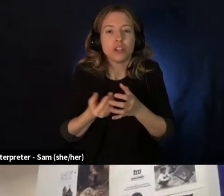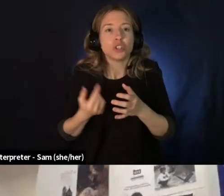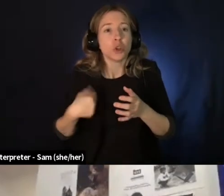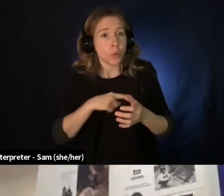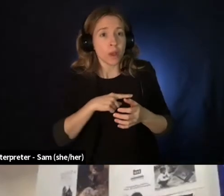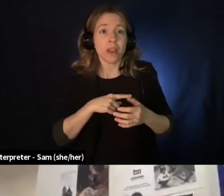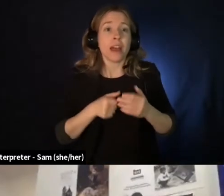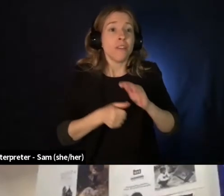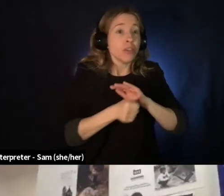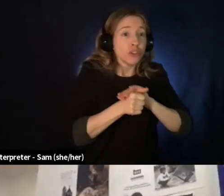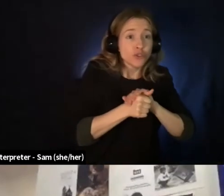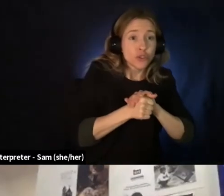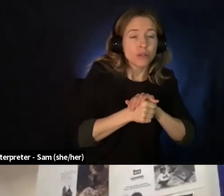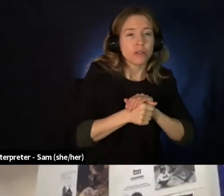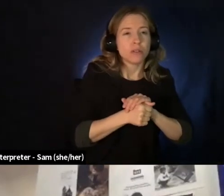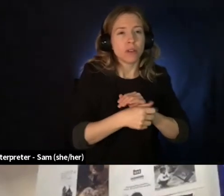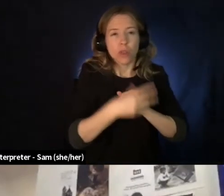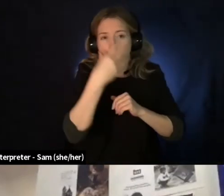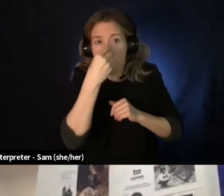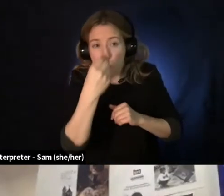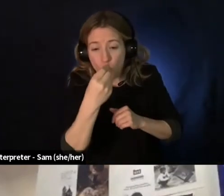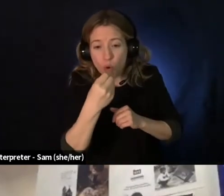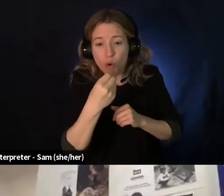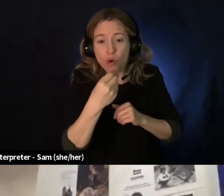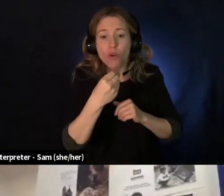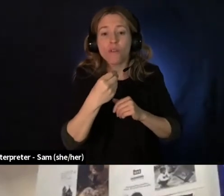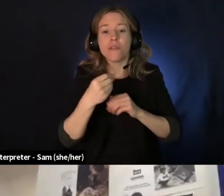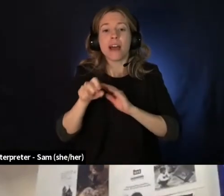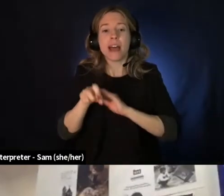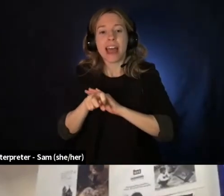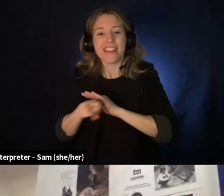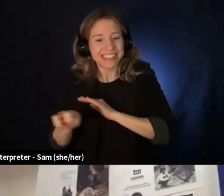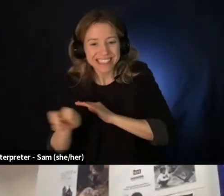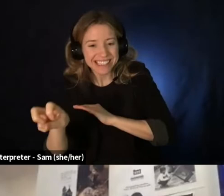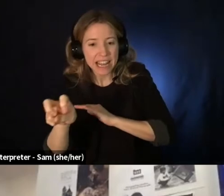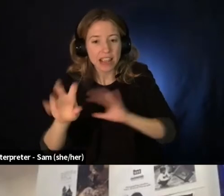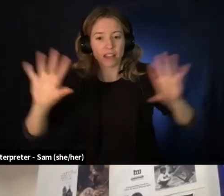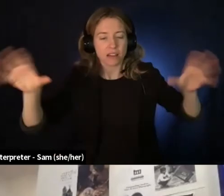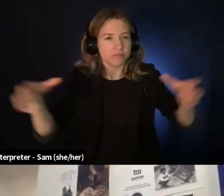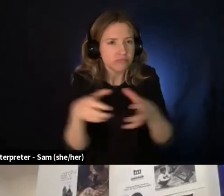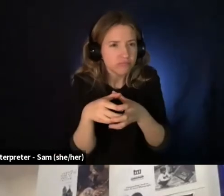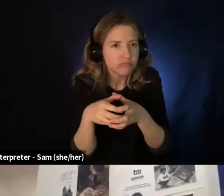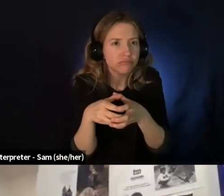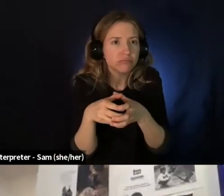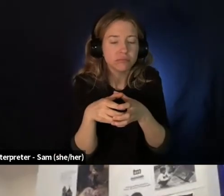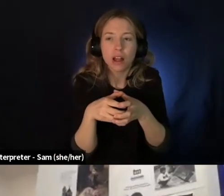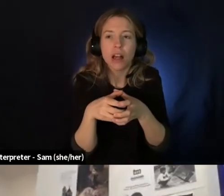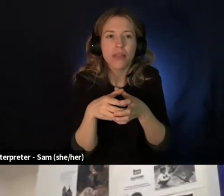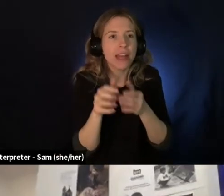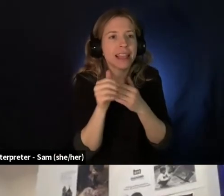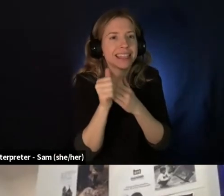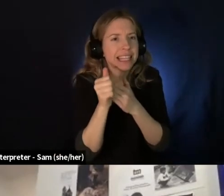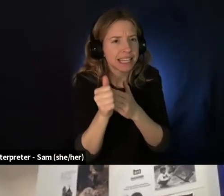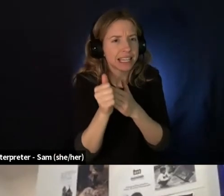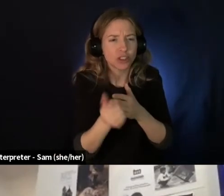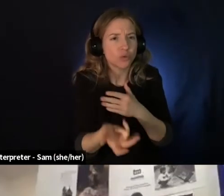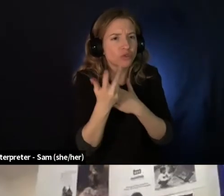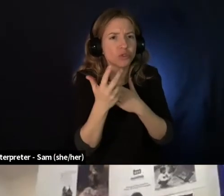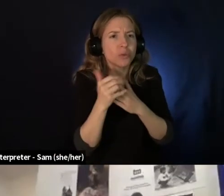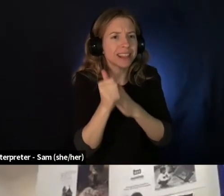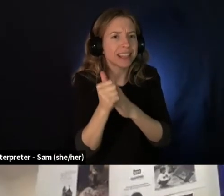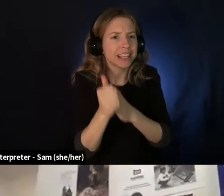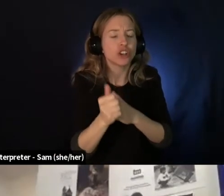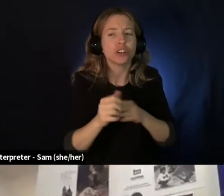wolf, and the snipe. And with that, it varies. But these clans are the